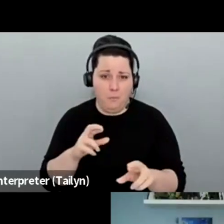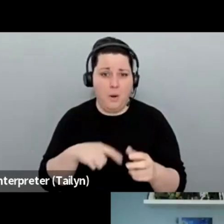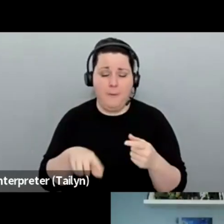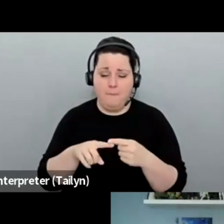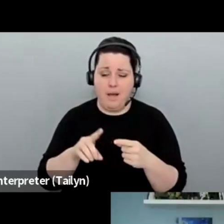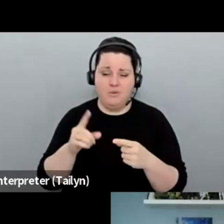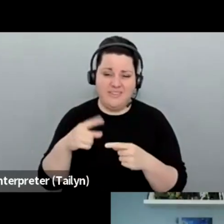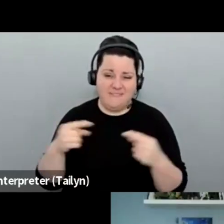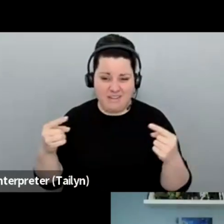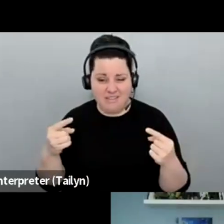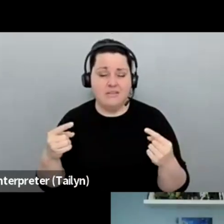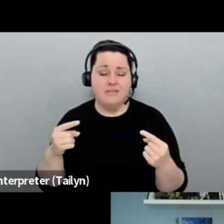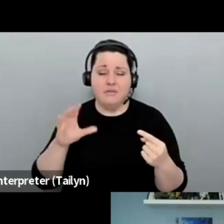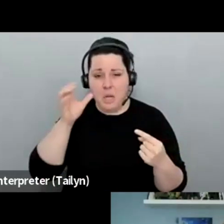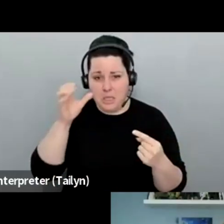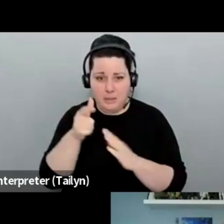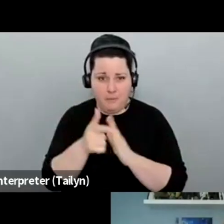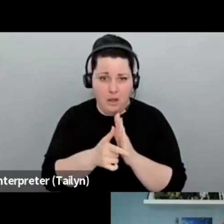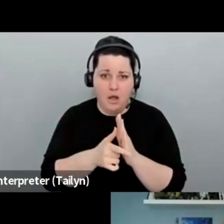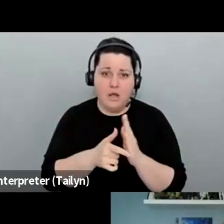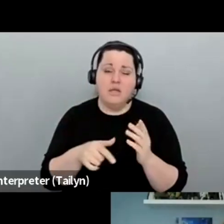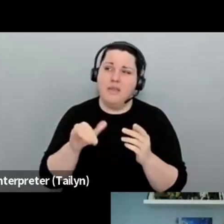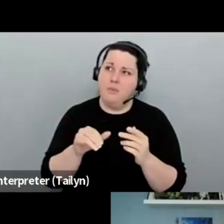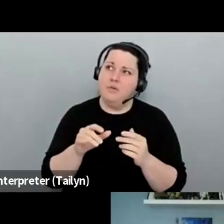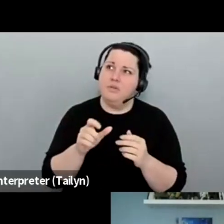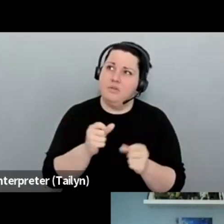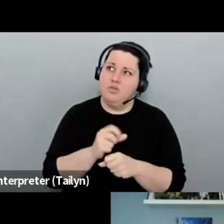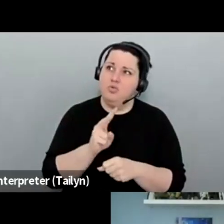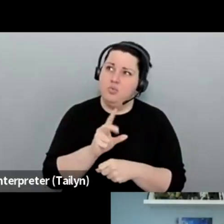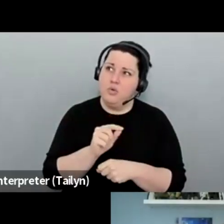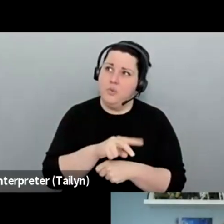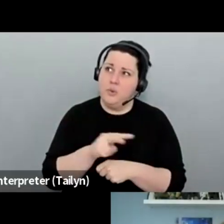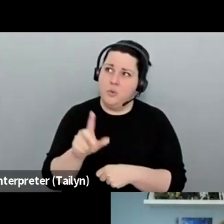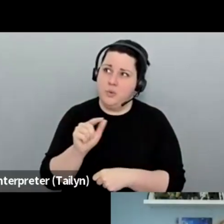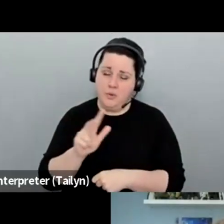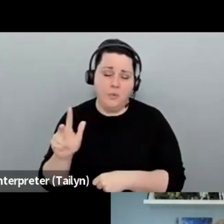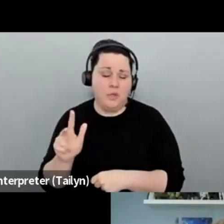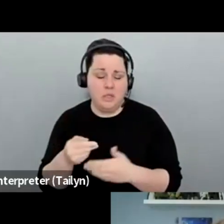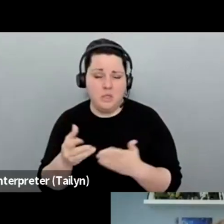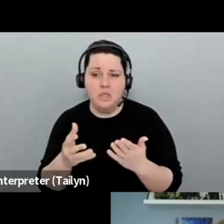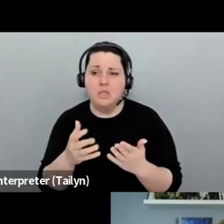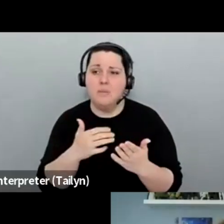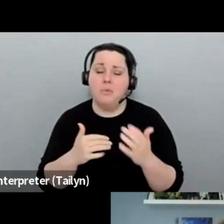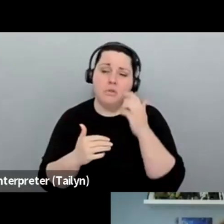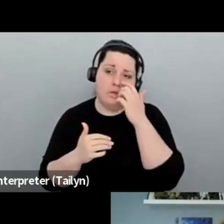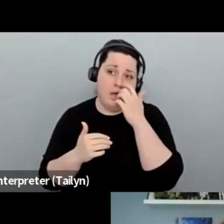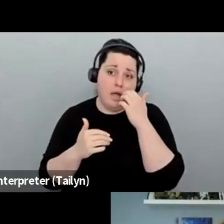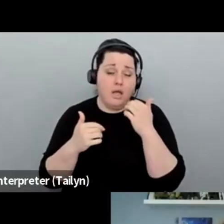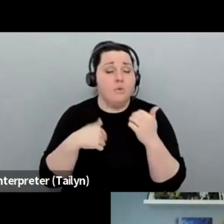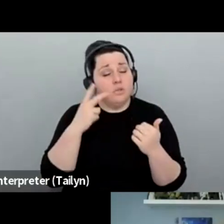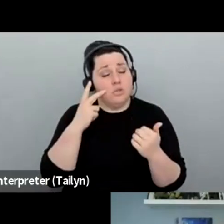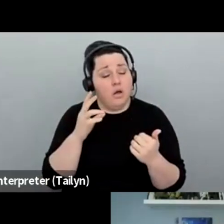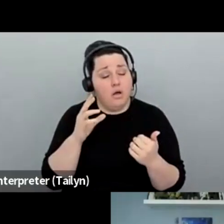concepts laws. We surveyed our members in 2022 and 2023 and just found that it was causing